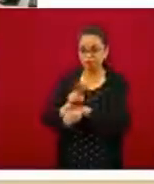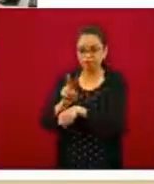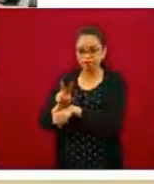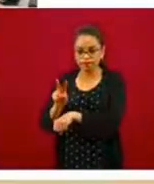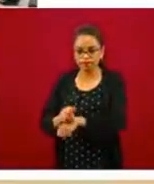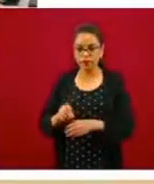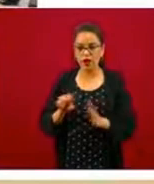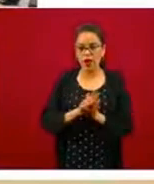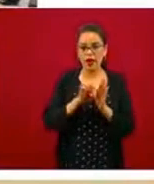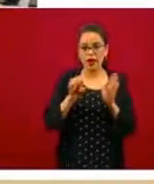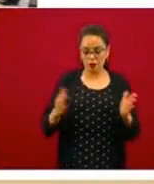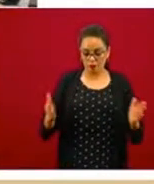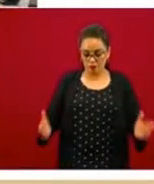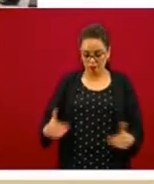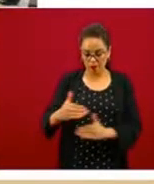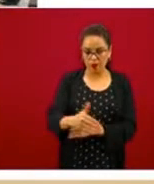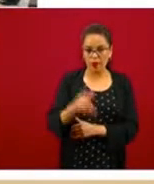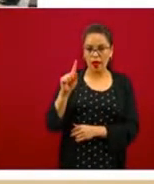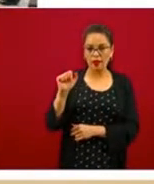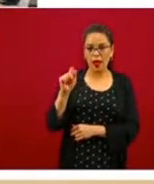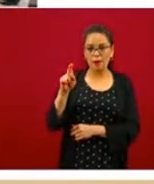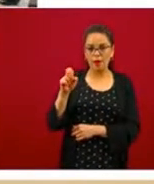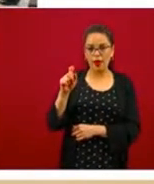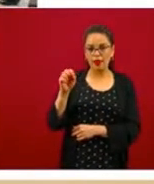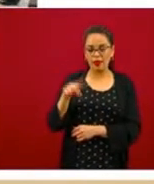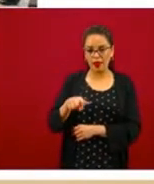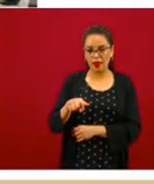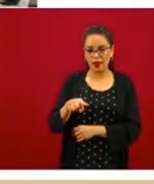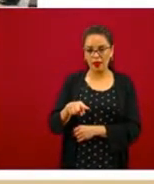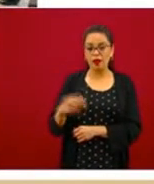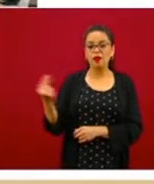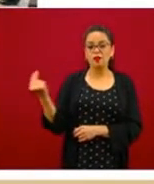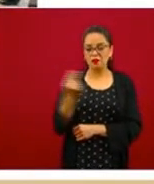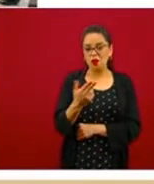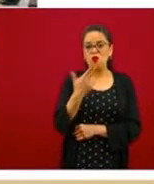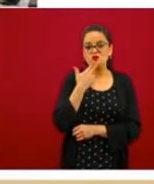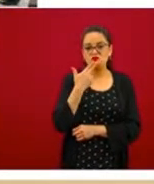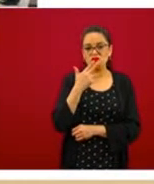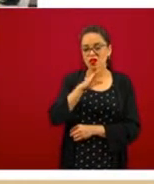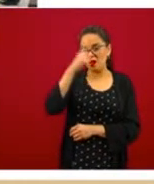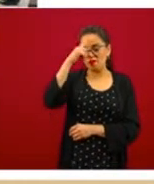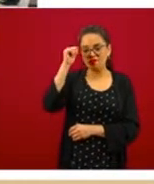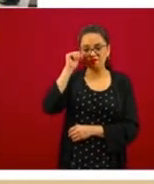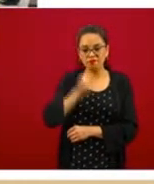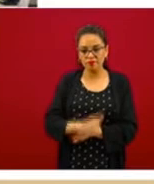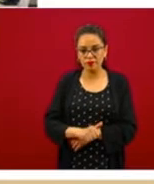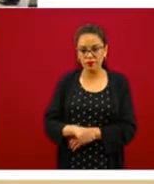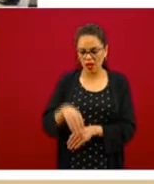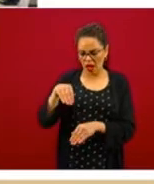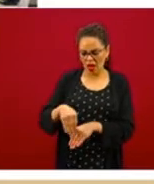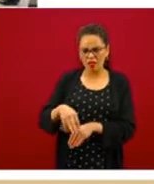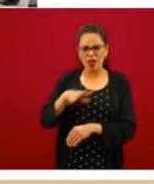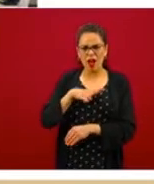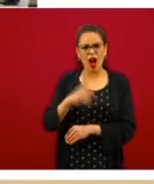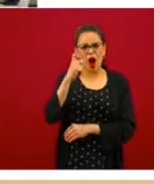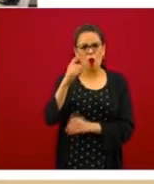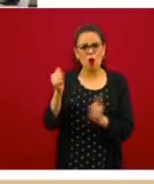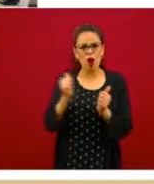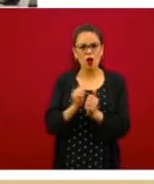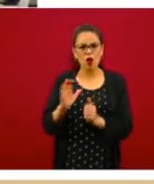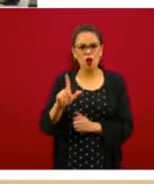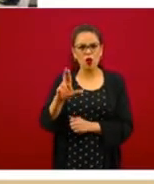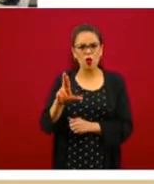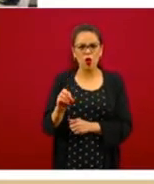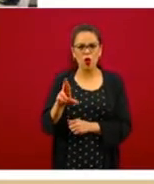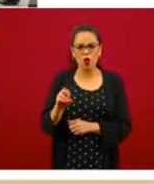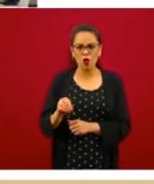a Equipment such convertirse en as the elementos cada vez más sanitizing comunes. Son carpets tapetes will que become parecen more and incluso more tienen agua con cloro, o bueno, ya por ahí el common. doctor López